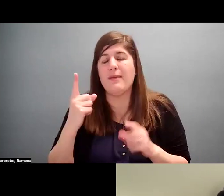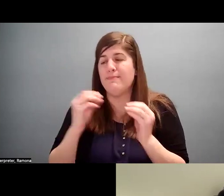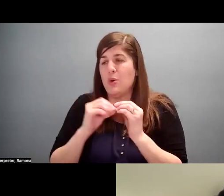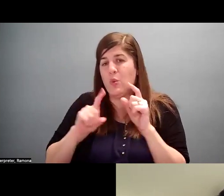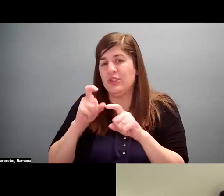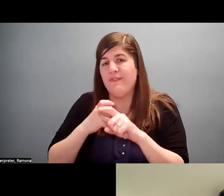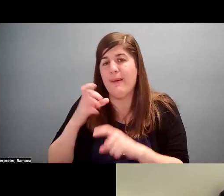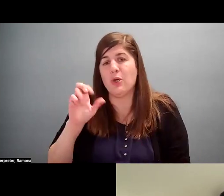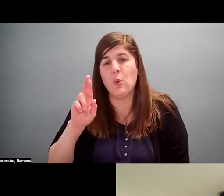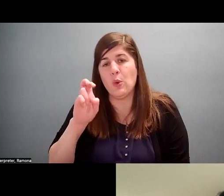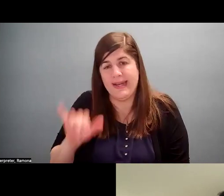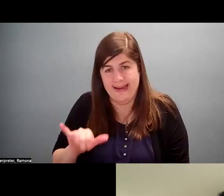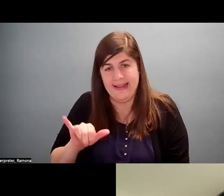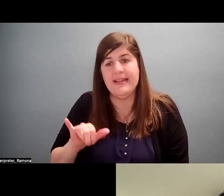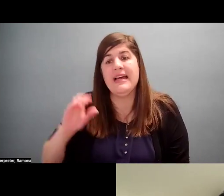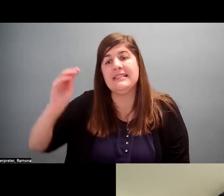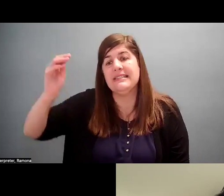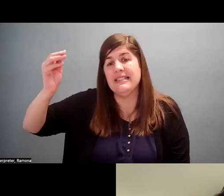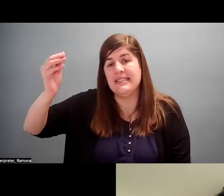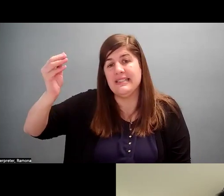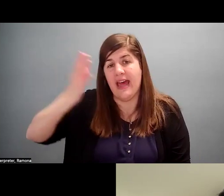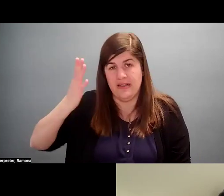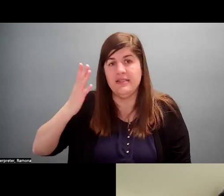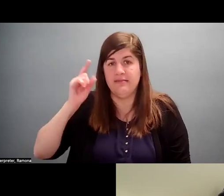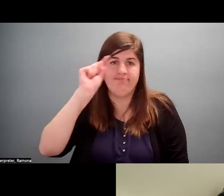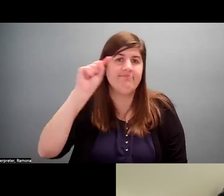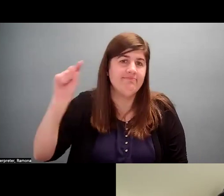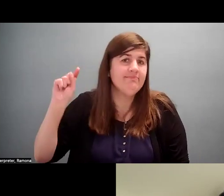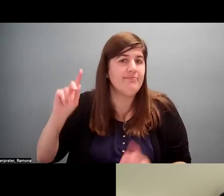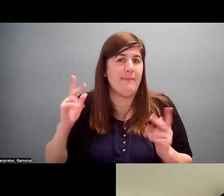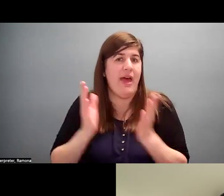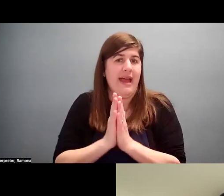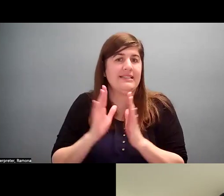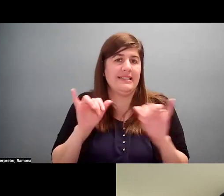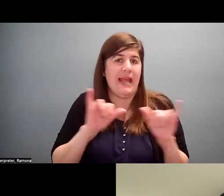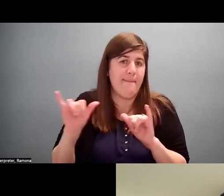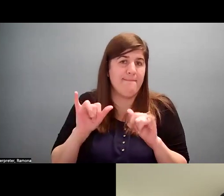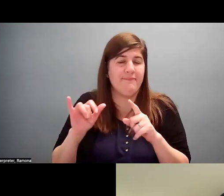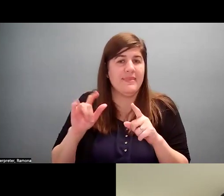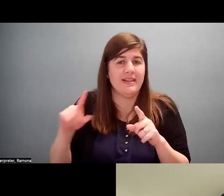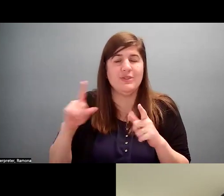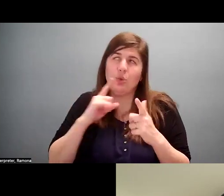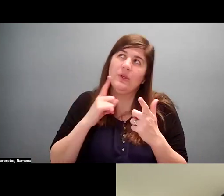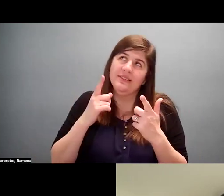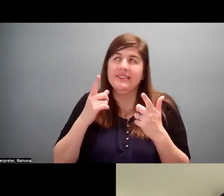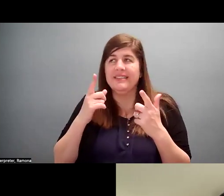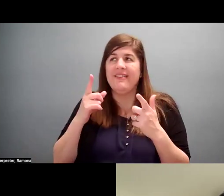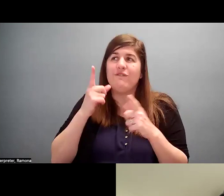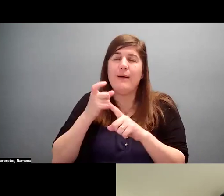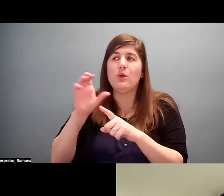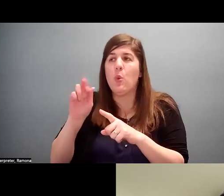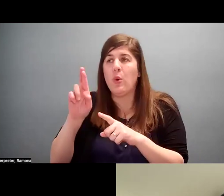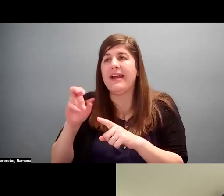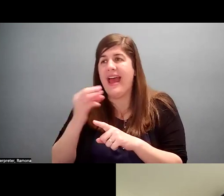Corey. As the sun, and a couple people asked very similar questions. This is from Corey and everybody else who asked this question. As the